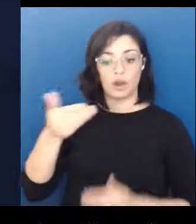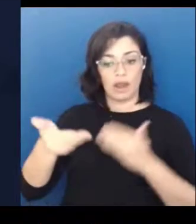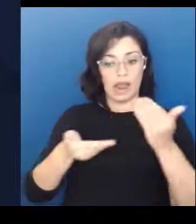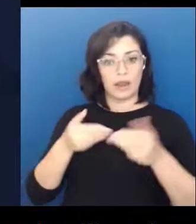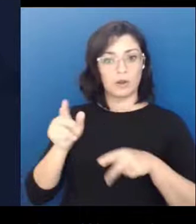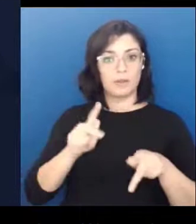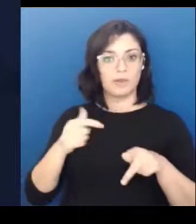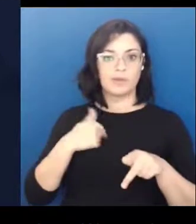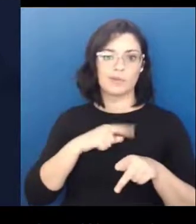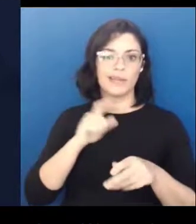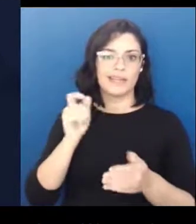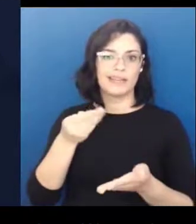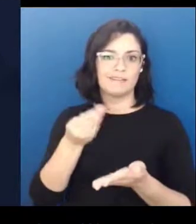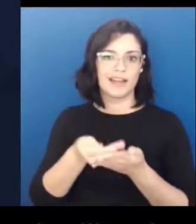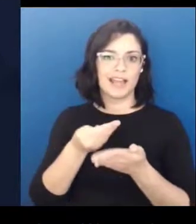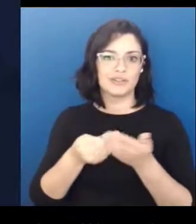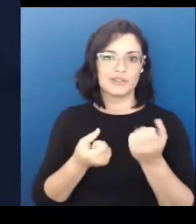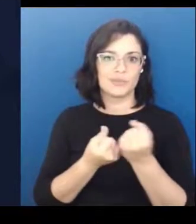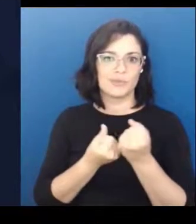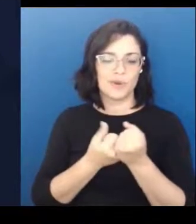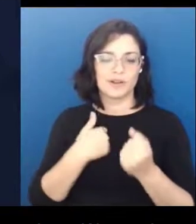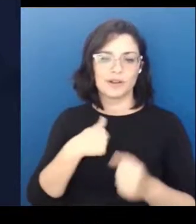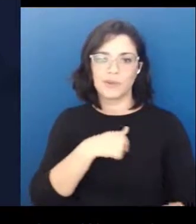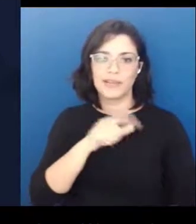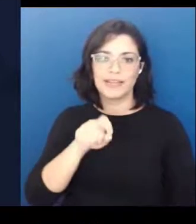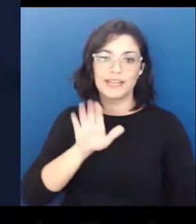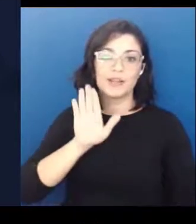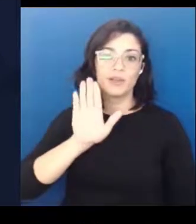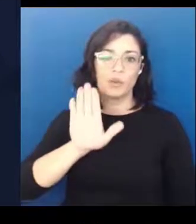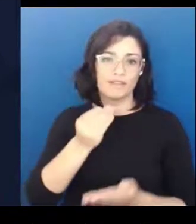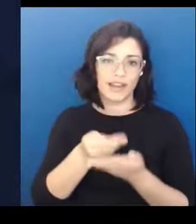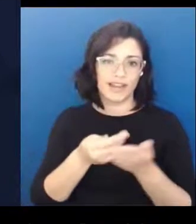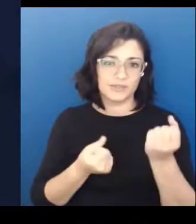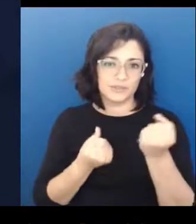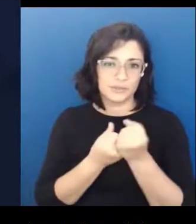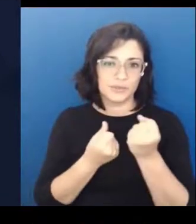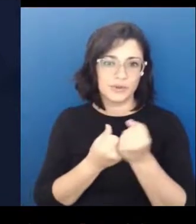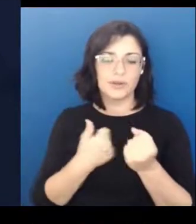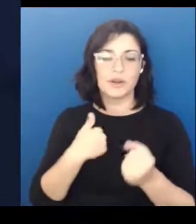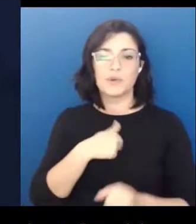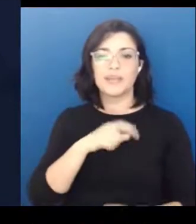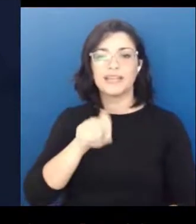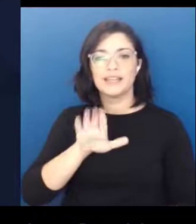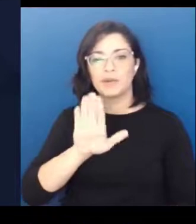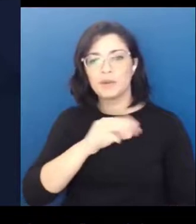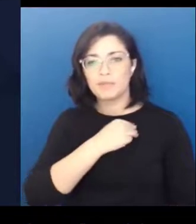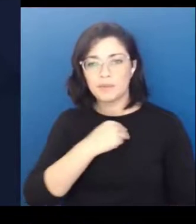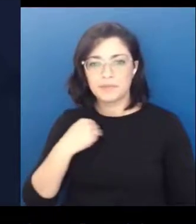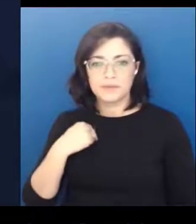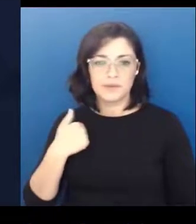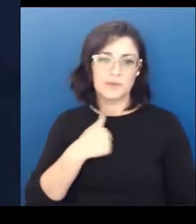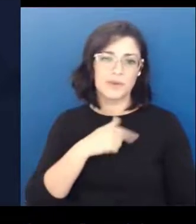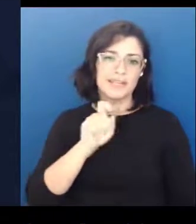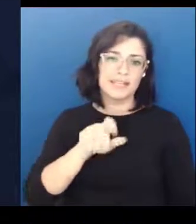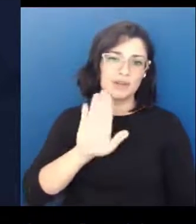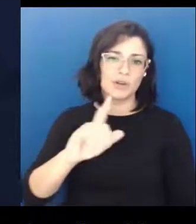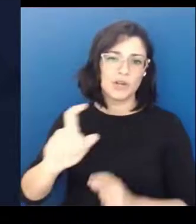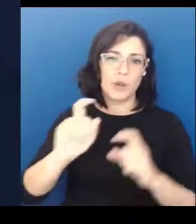support. We need your financial support. We need your membership. We need your donations. We need